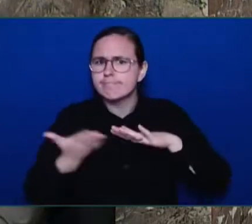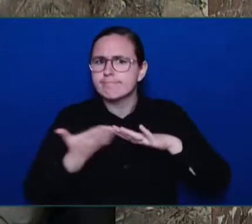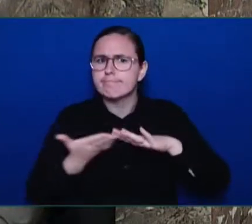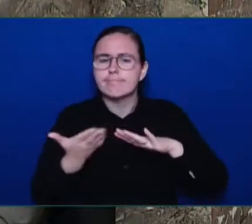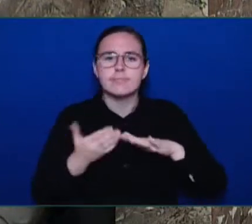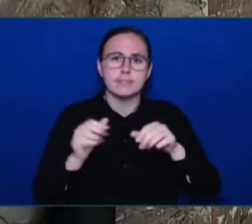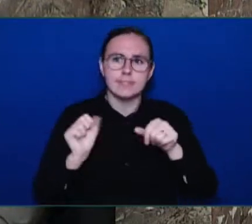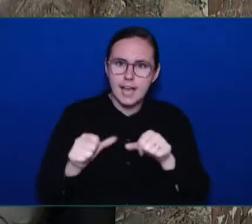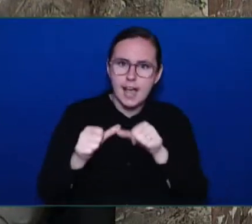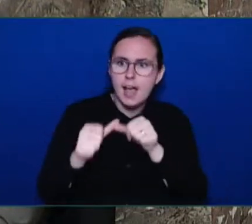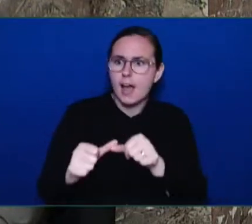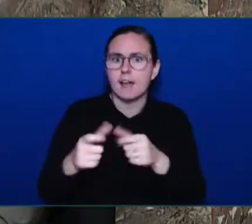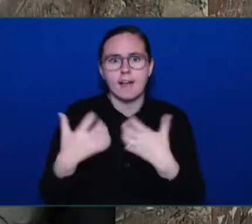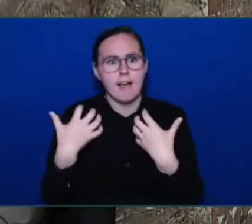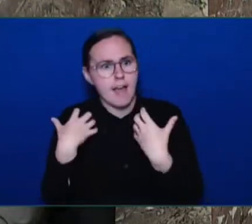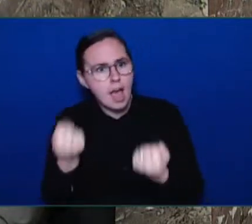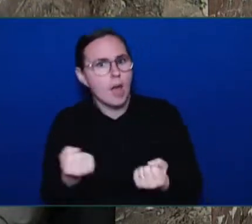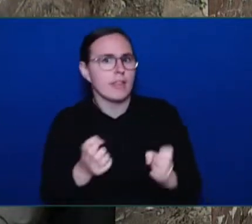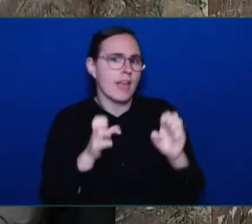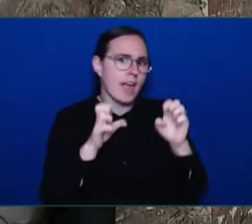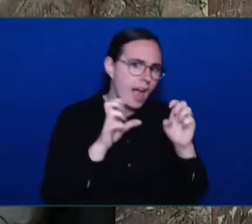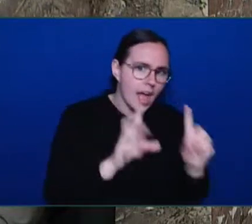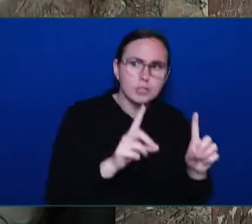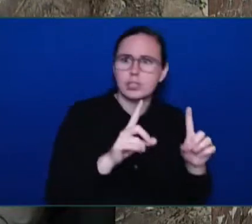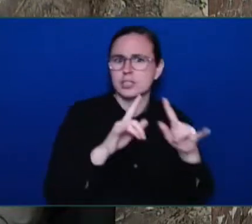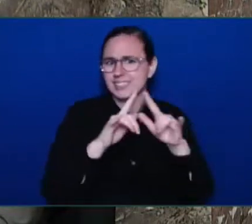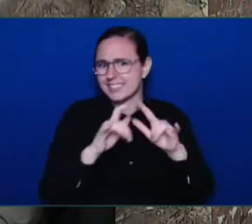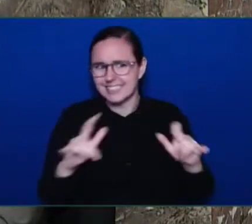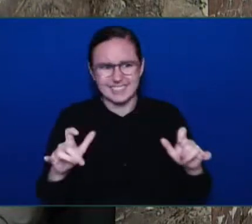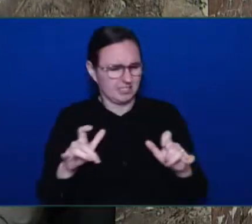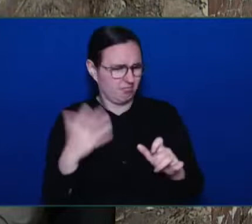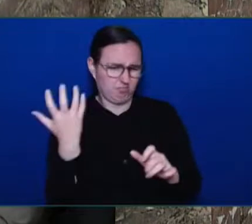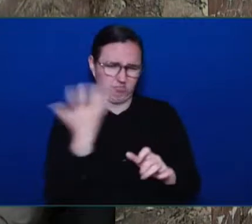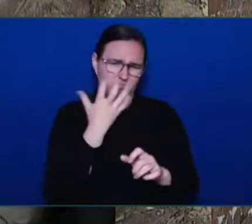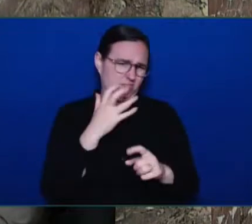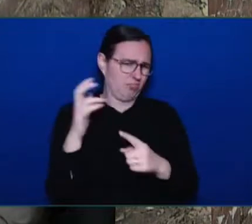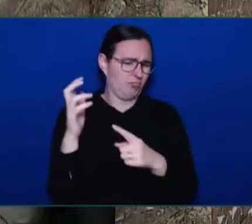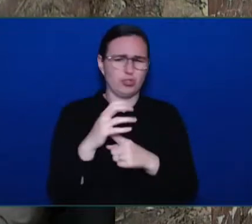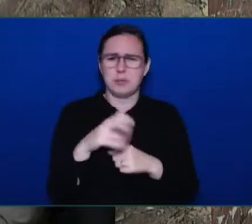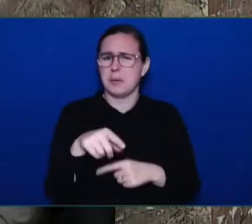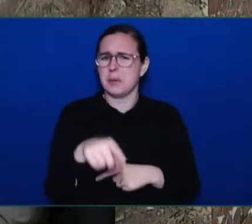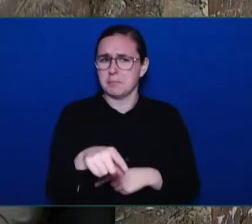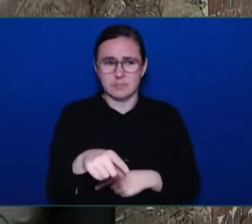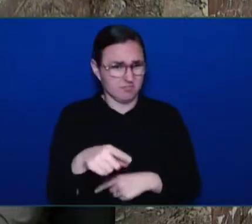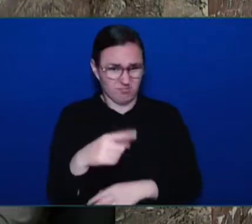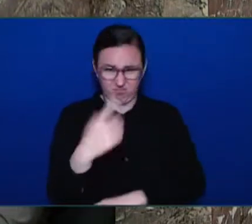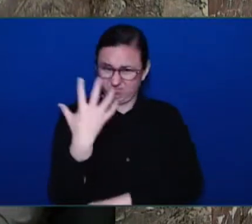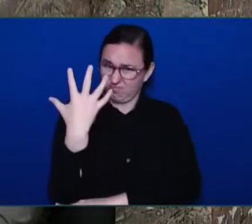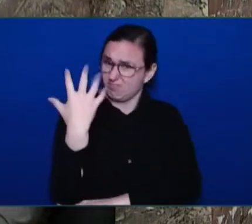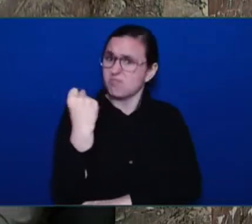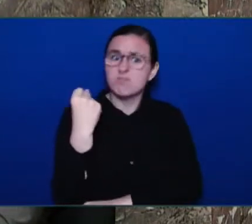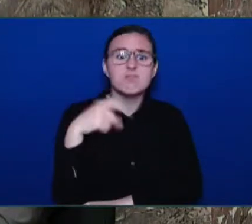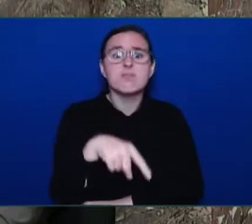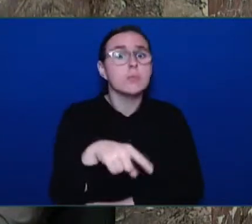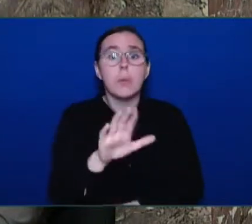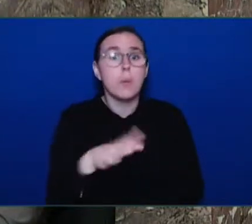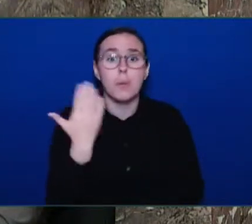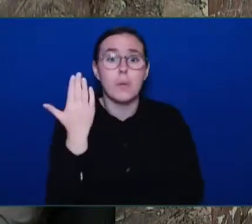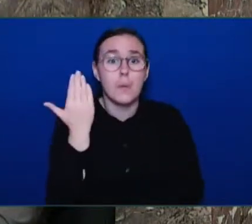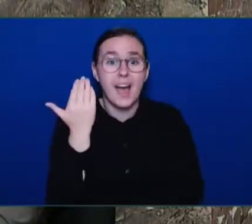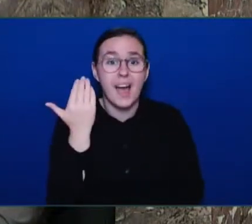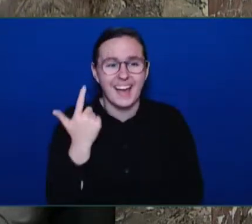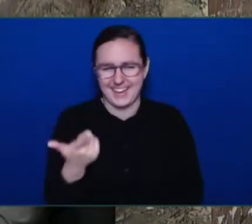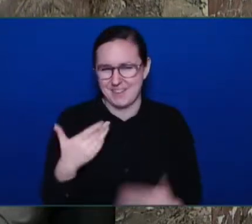We have the best record, Honourable Speaker, of any jurisdiction in the country because of actions of ministers of education and minister of health, but mostly the actions